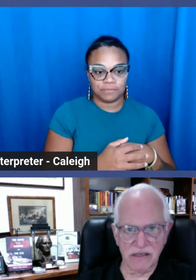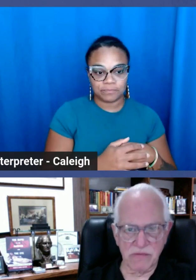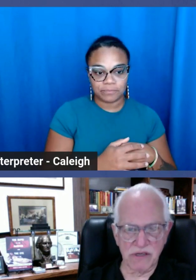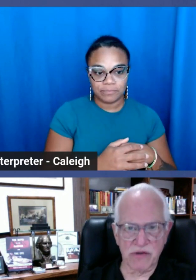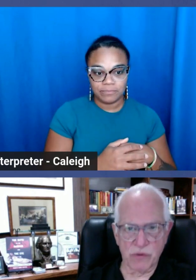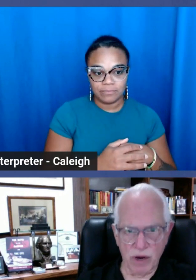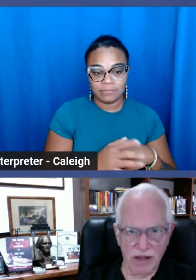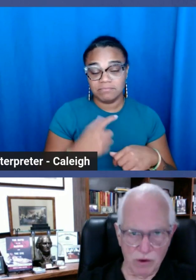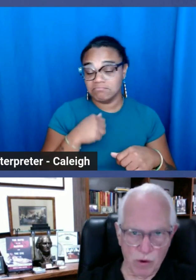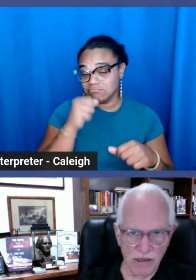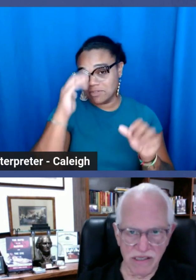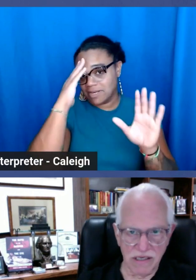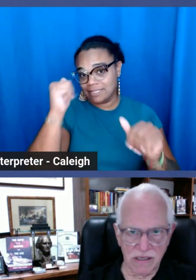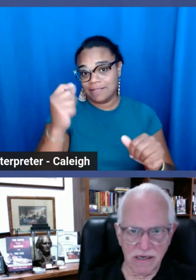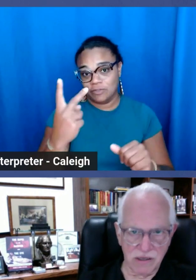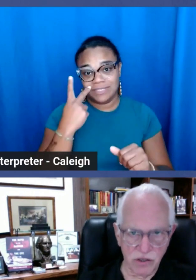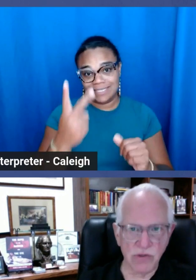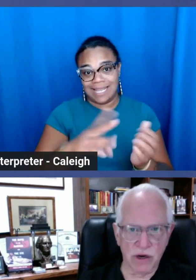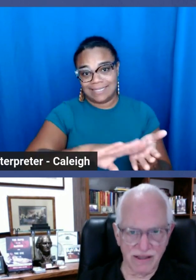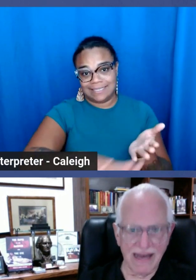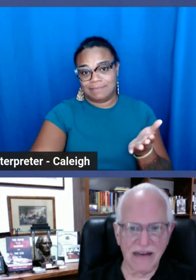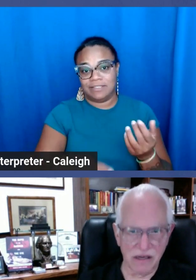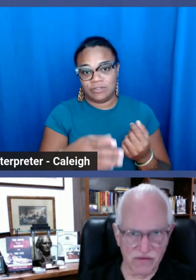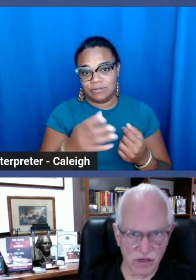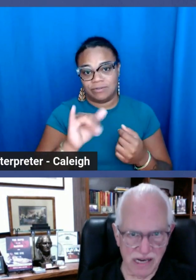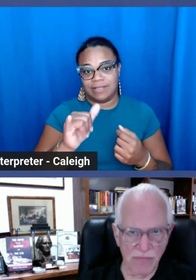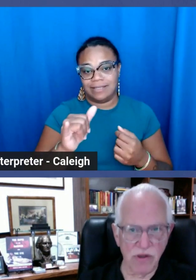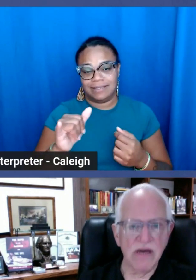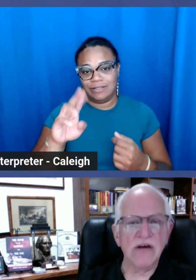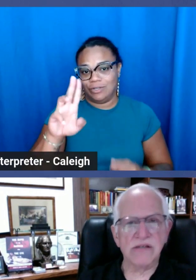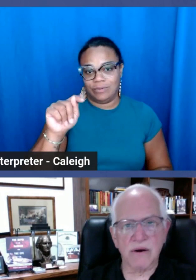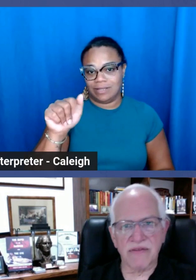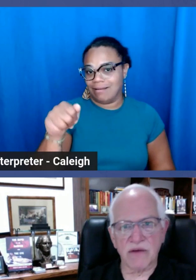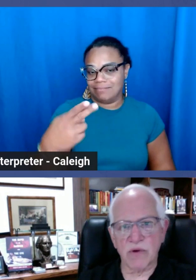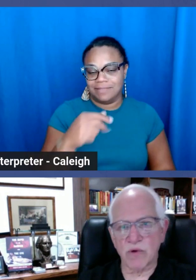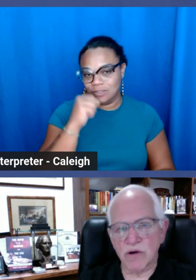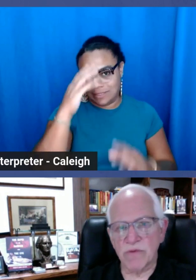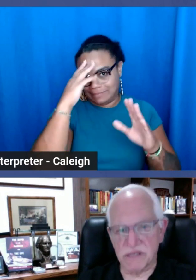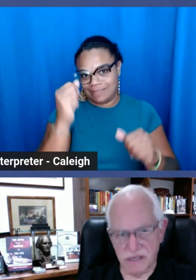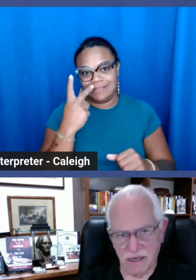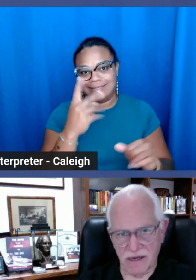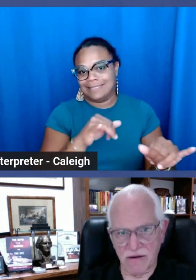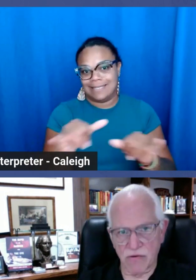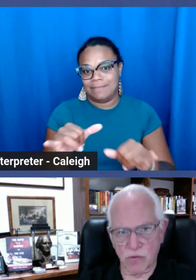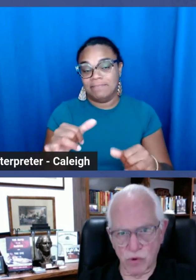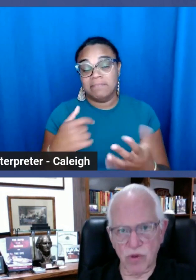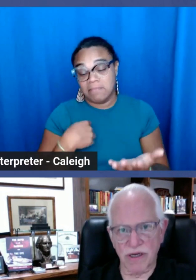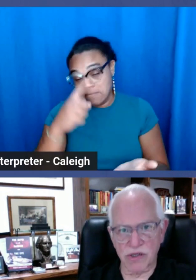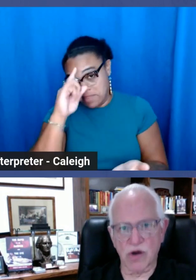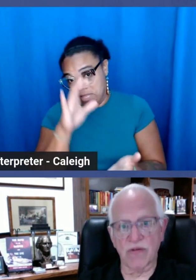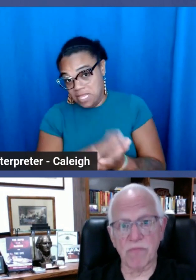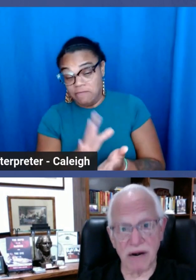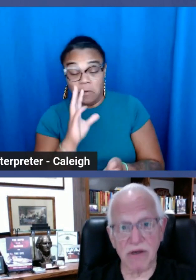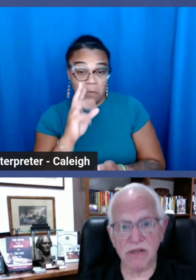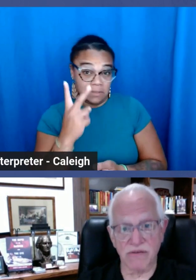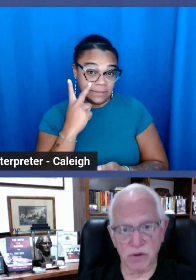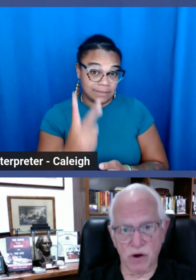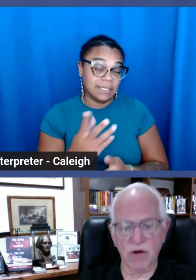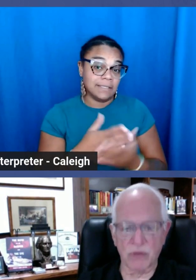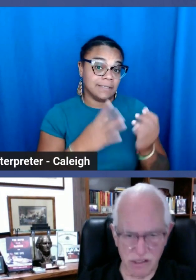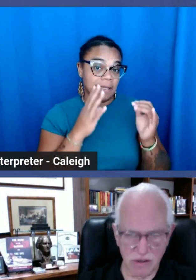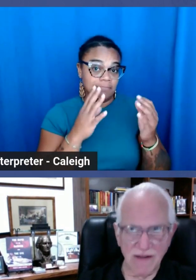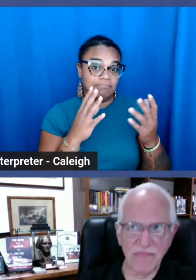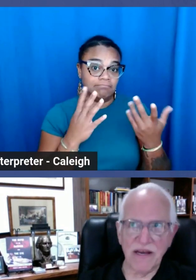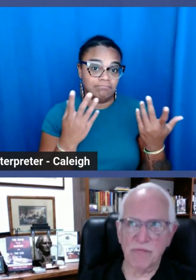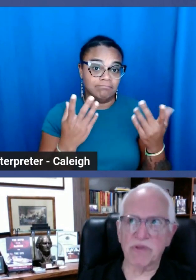see a dismissal the way there was in Utah in that case, for example. So I think we will be seeing rulings on the merits of the law,